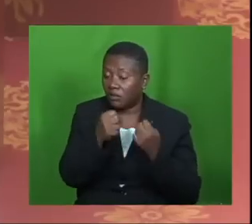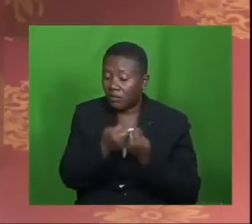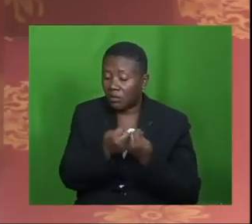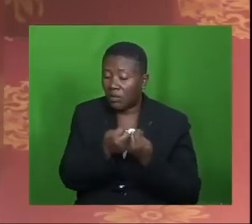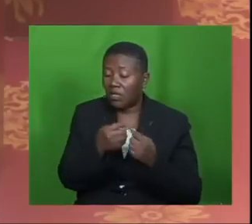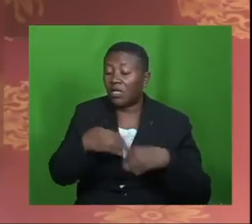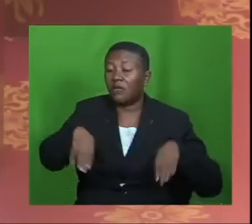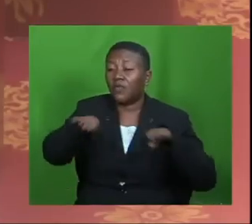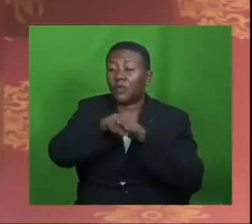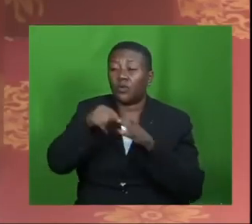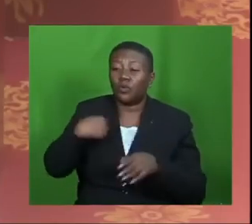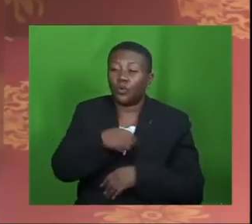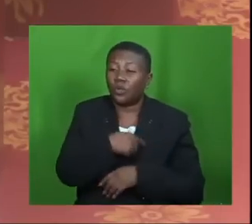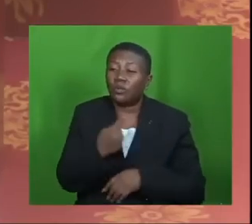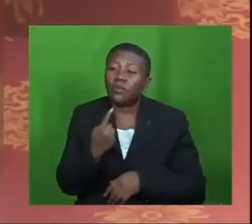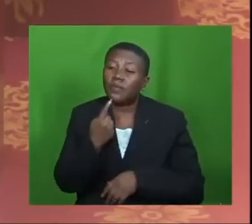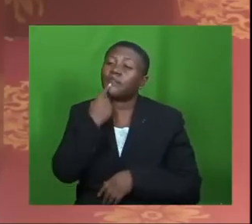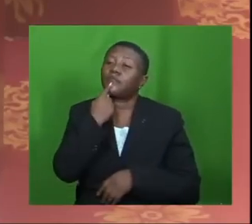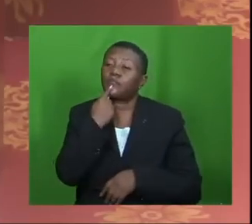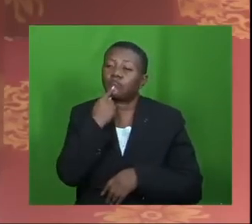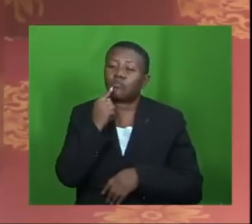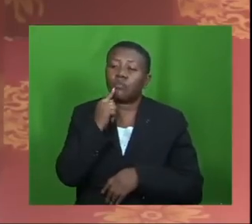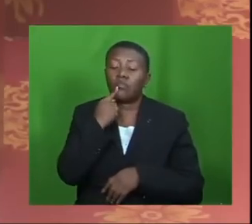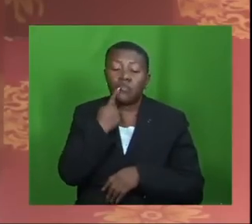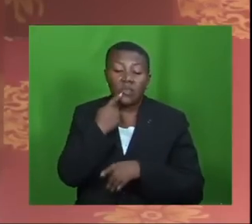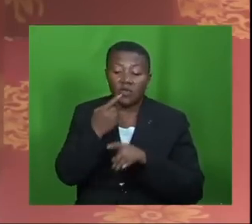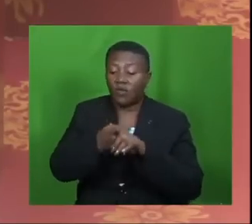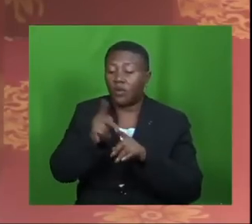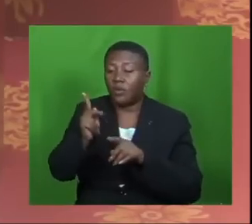disappointing exit from the group stage of the World Cup, one positive